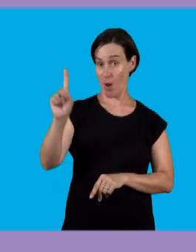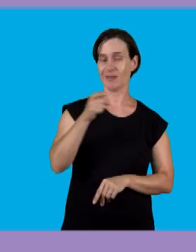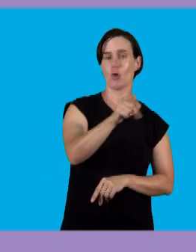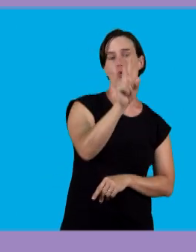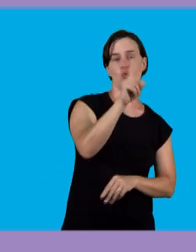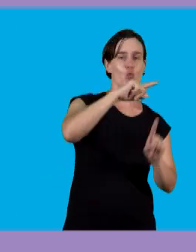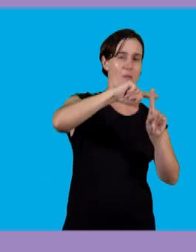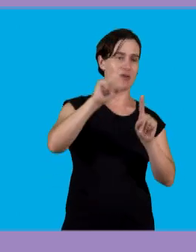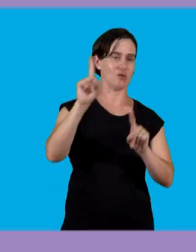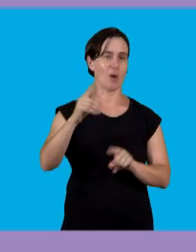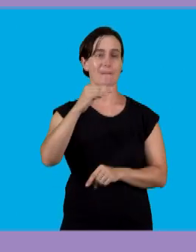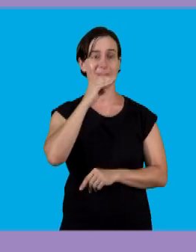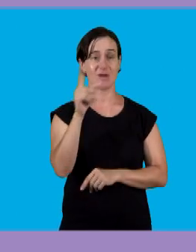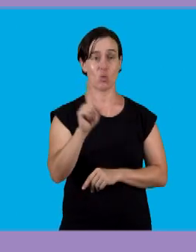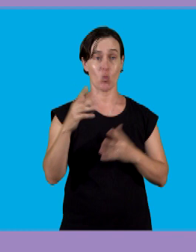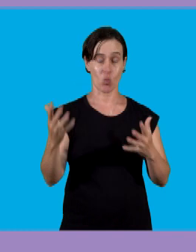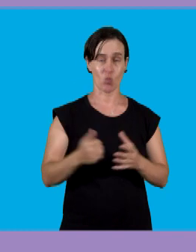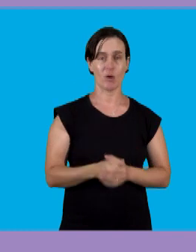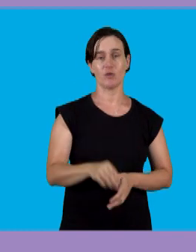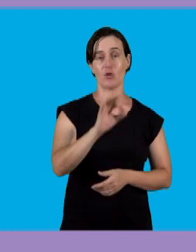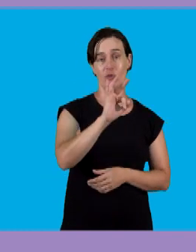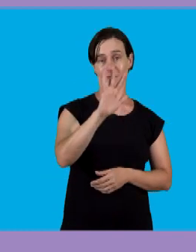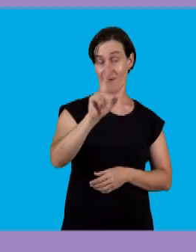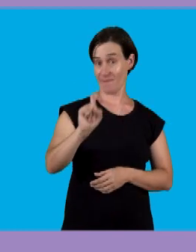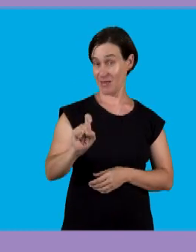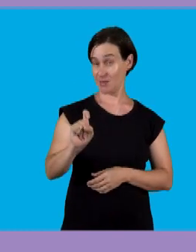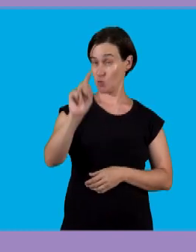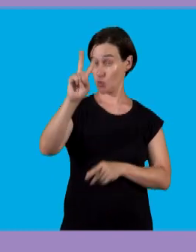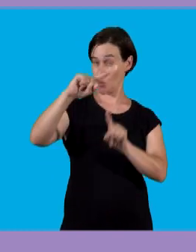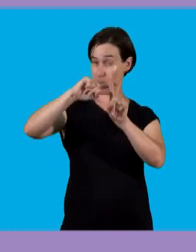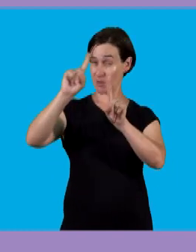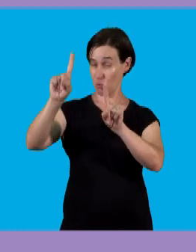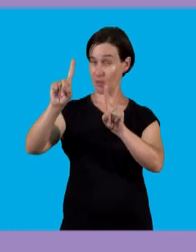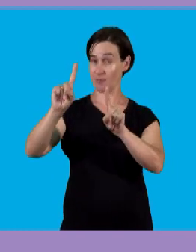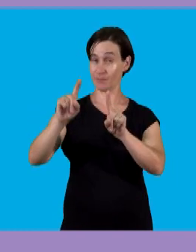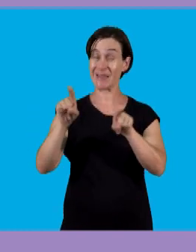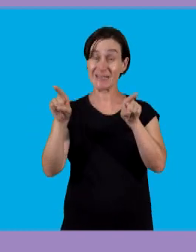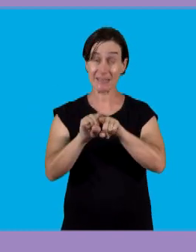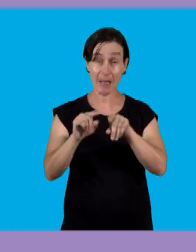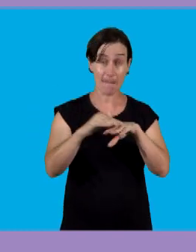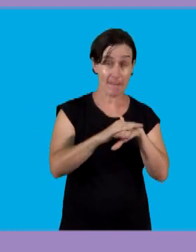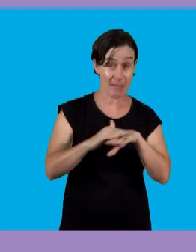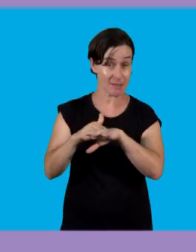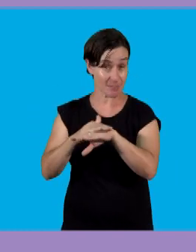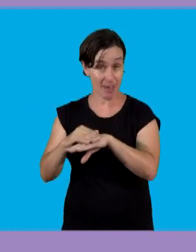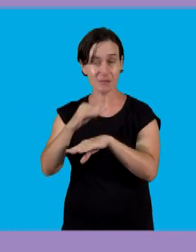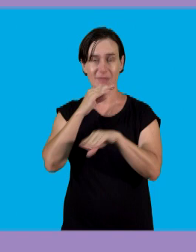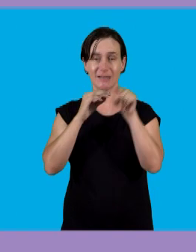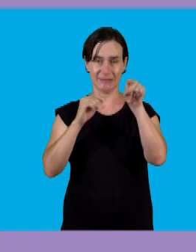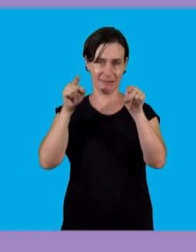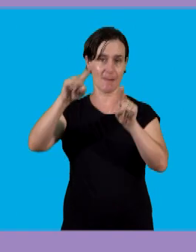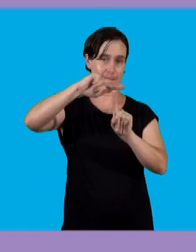us that 35x, and as an exponent 2 plus 1. Because remember, the same base, we add the